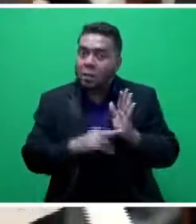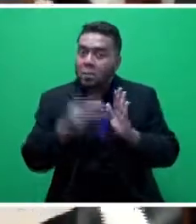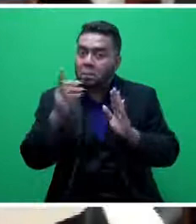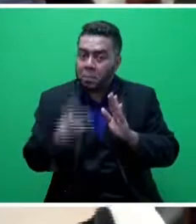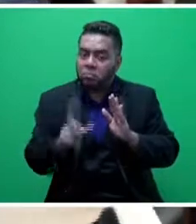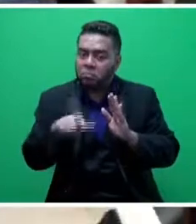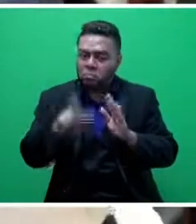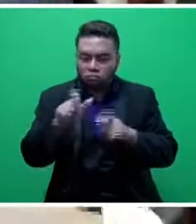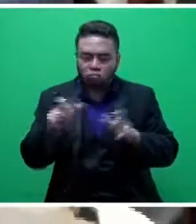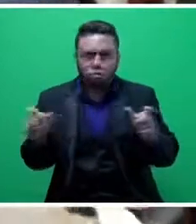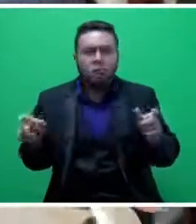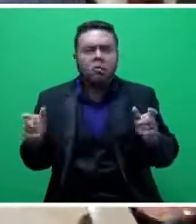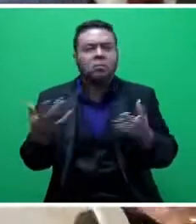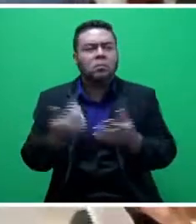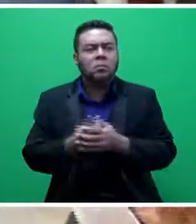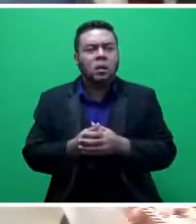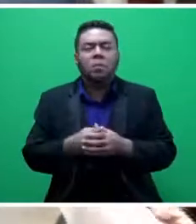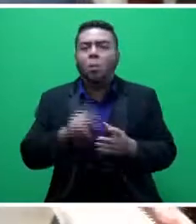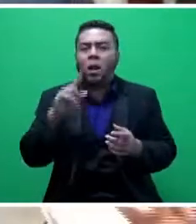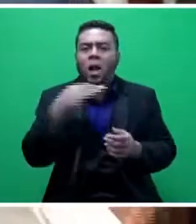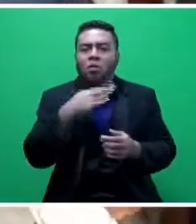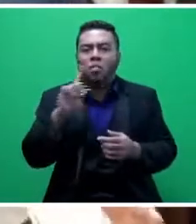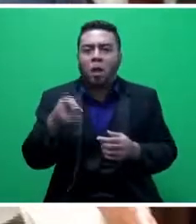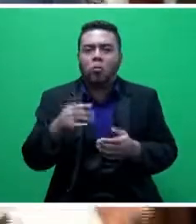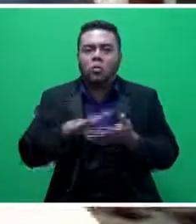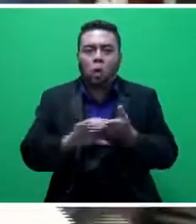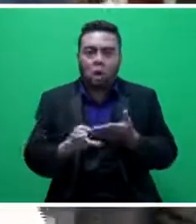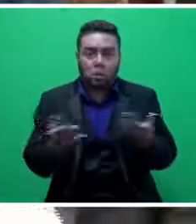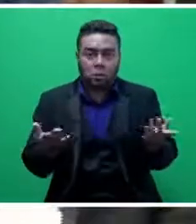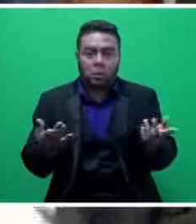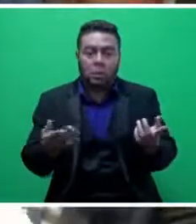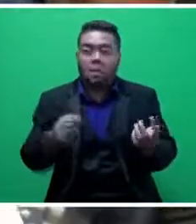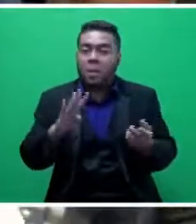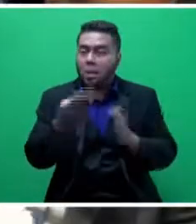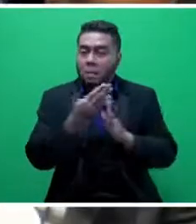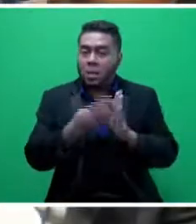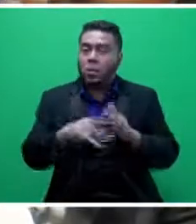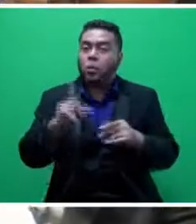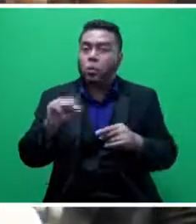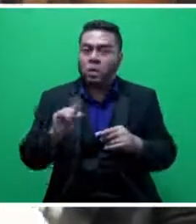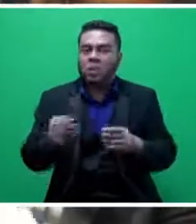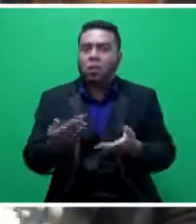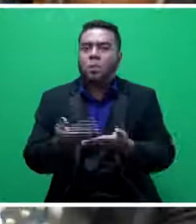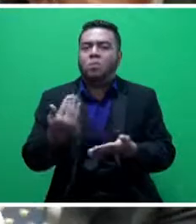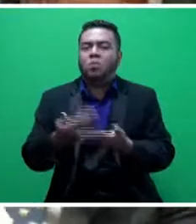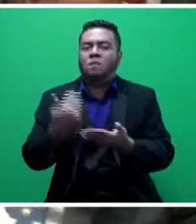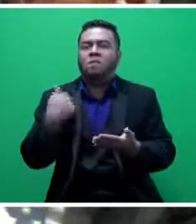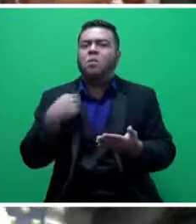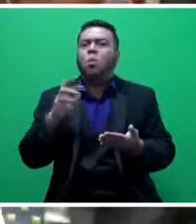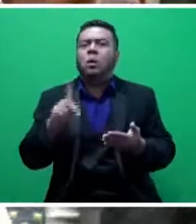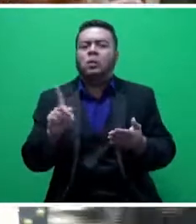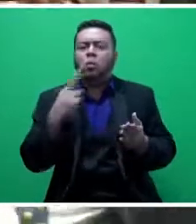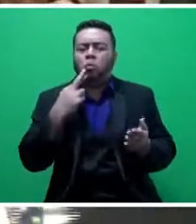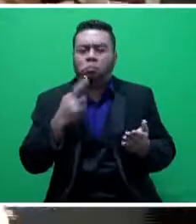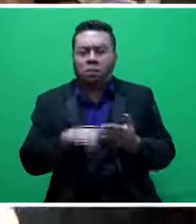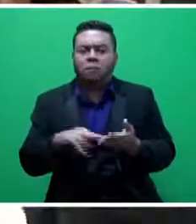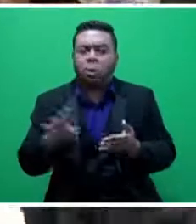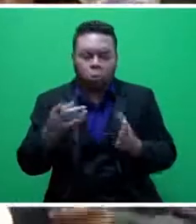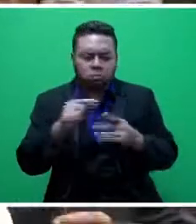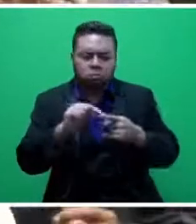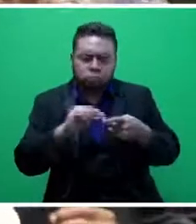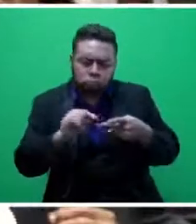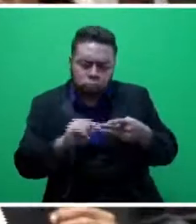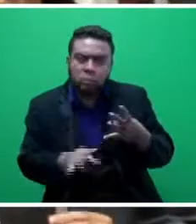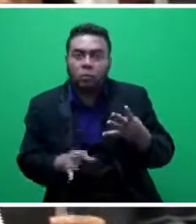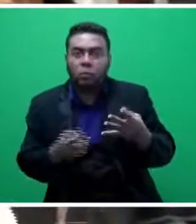from the taxable activity exceeds $100,000. What the amendment does, Mr. Speaker, so is to remove the requirement for a registered person to pay VAT in